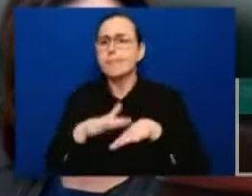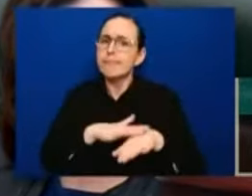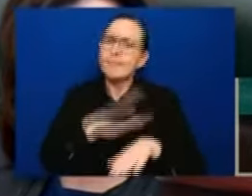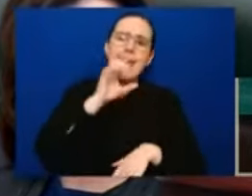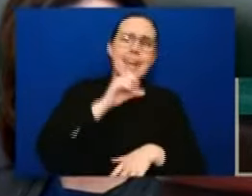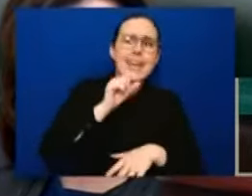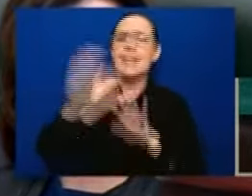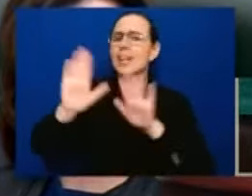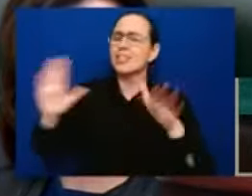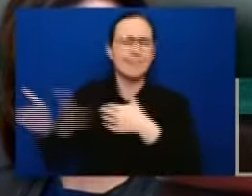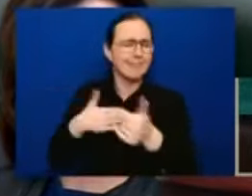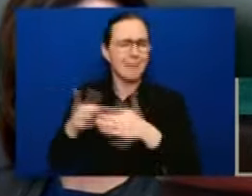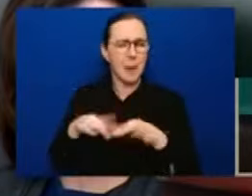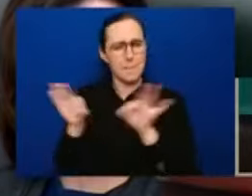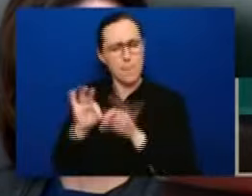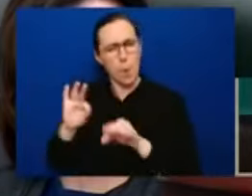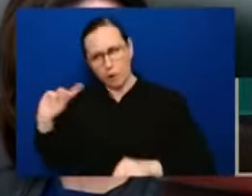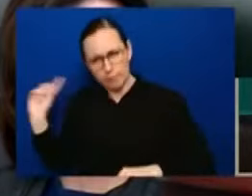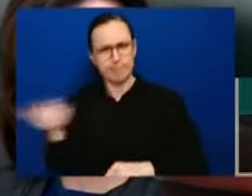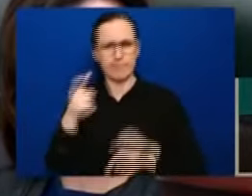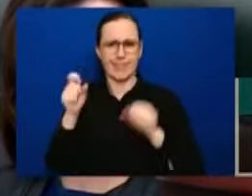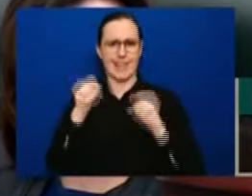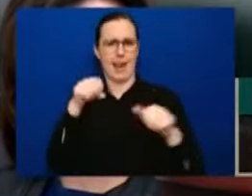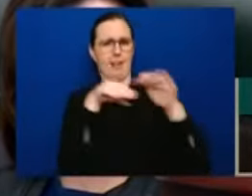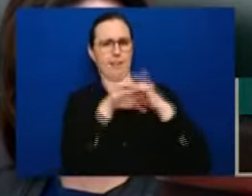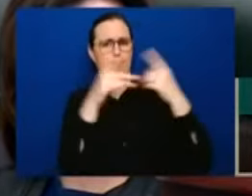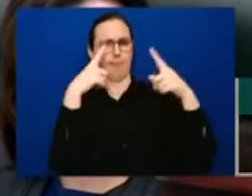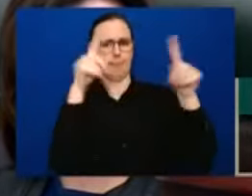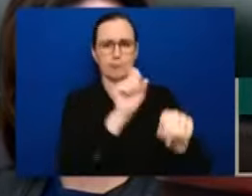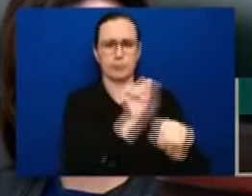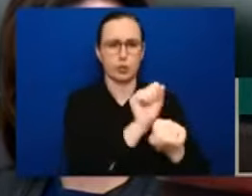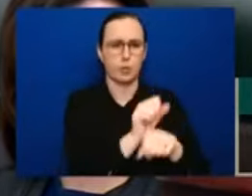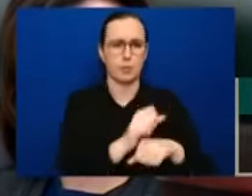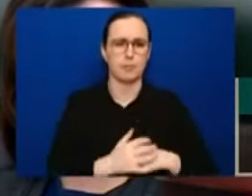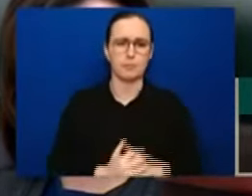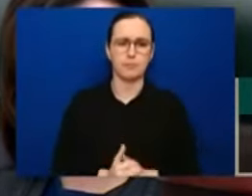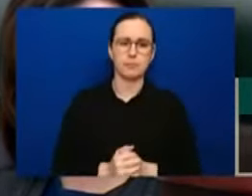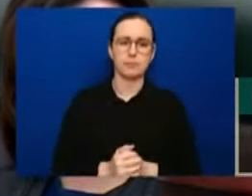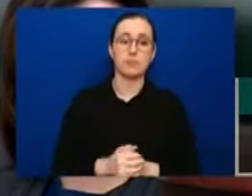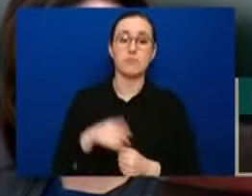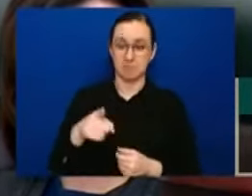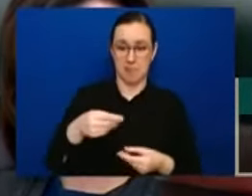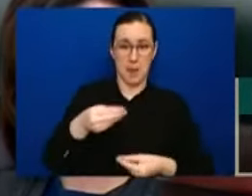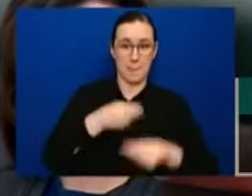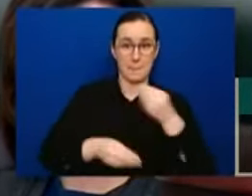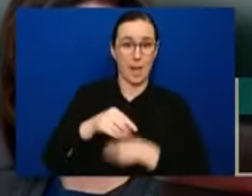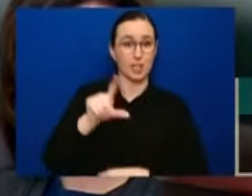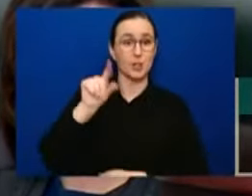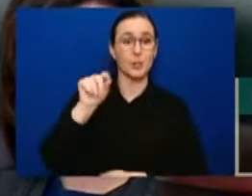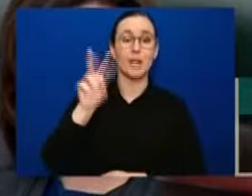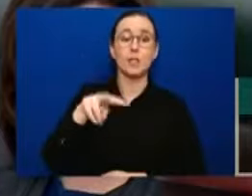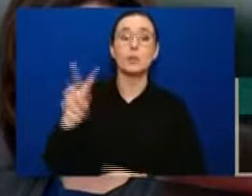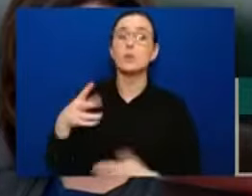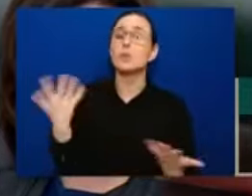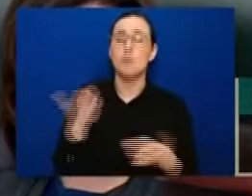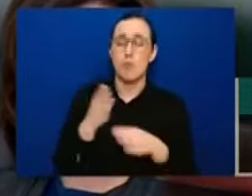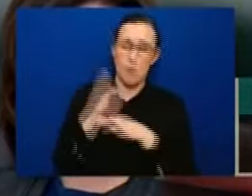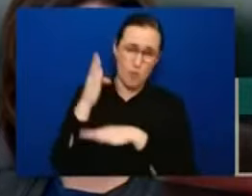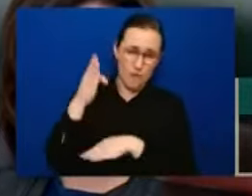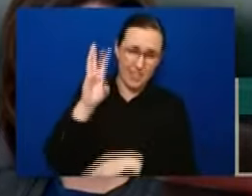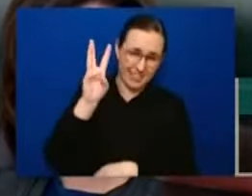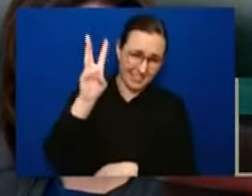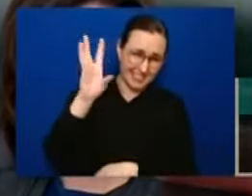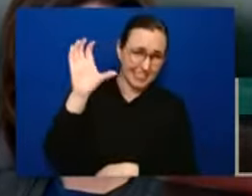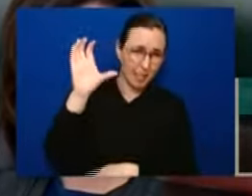$600 million in incremental funding over 3 years to help create those pathways. We've developed the